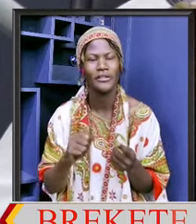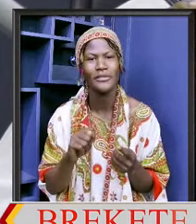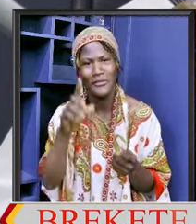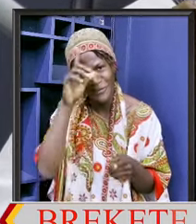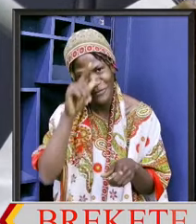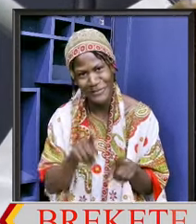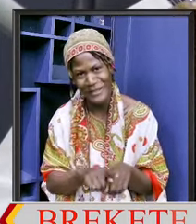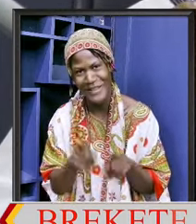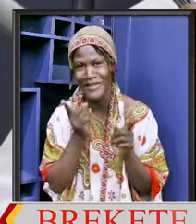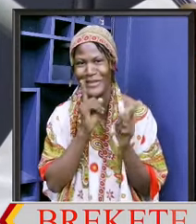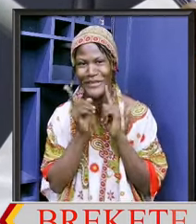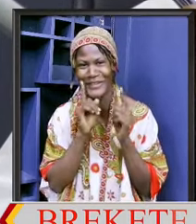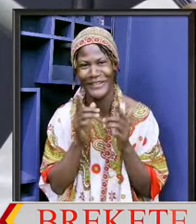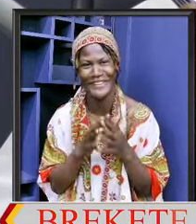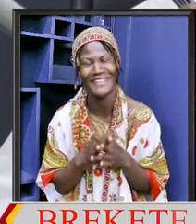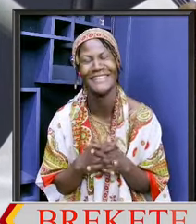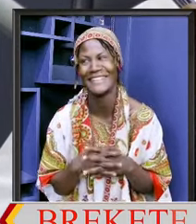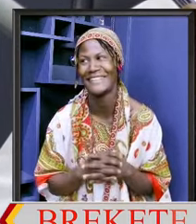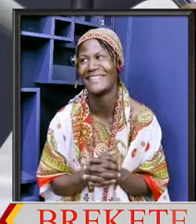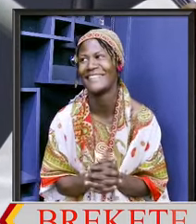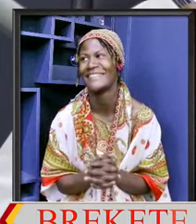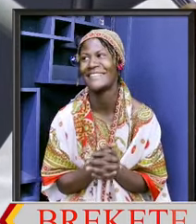Hey. Ah. Hey.